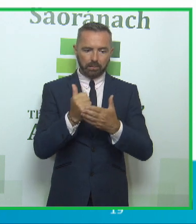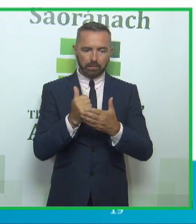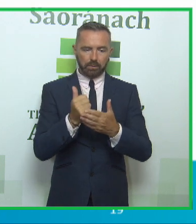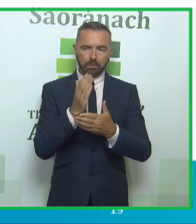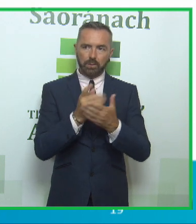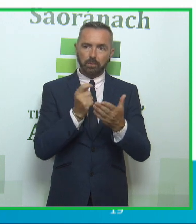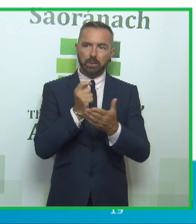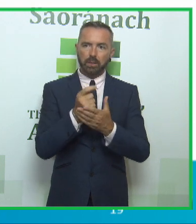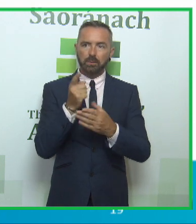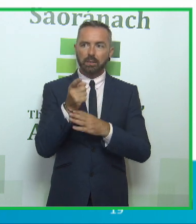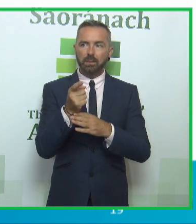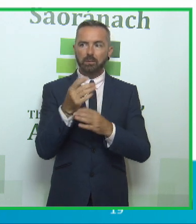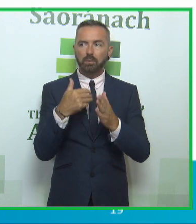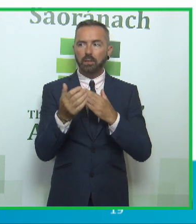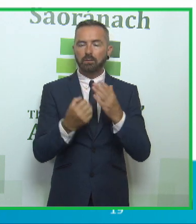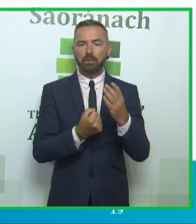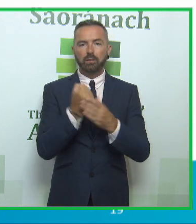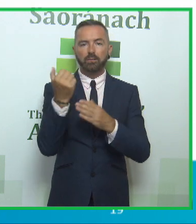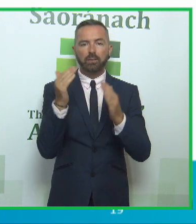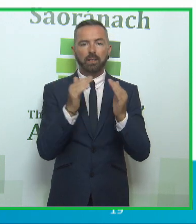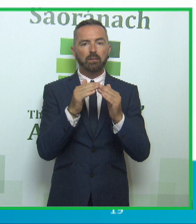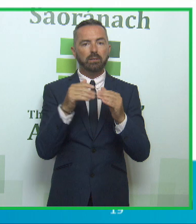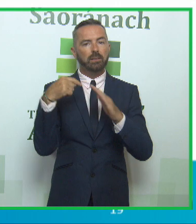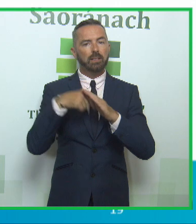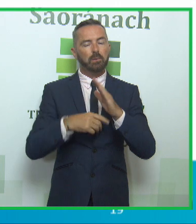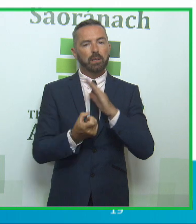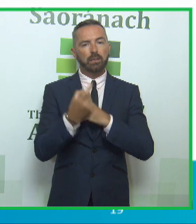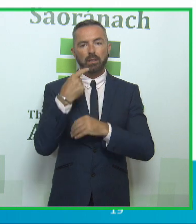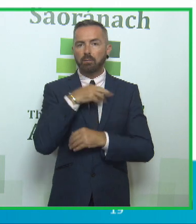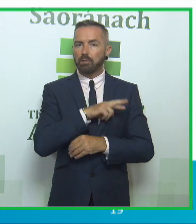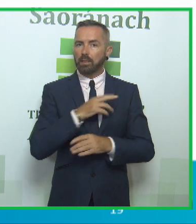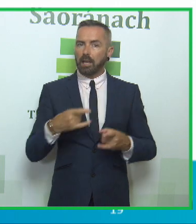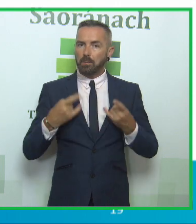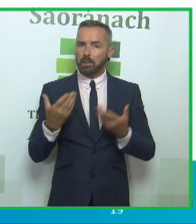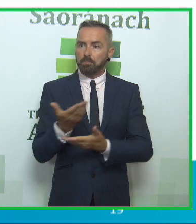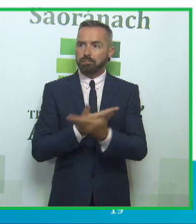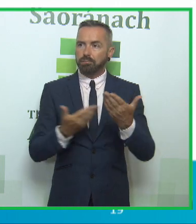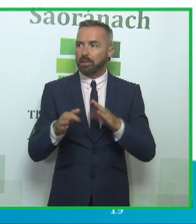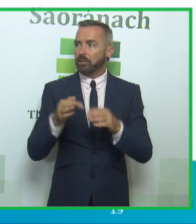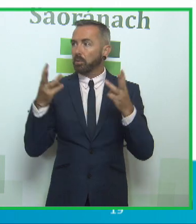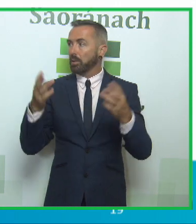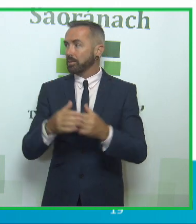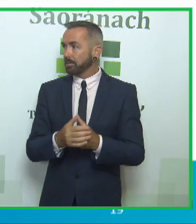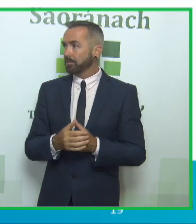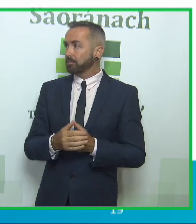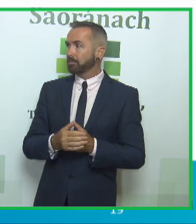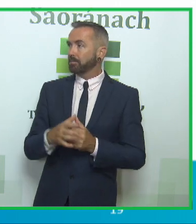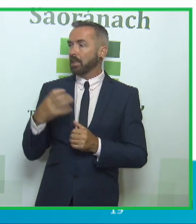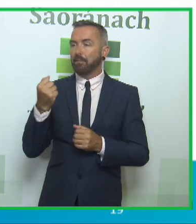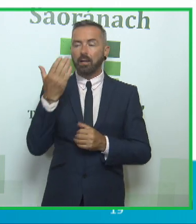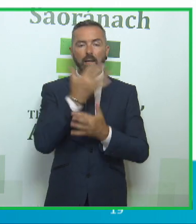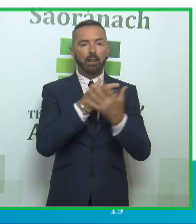is recovery housing, and that's a much deeper issue that I'm happy to take up with people. Again, we've got lots of evidence base